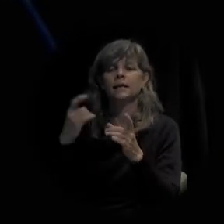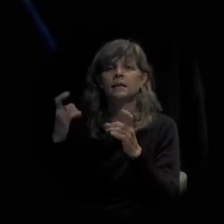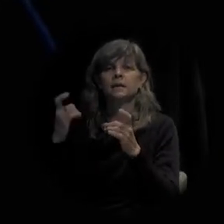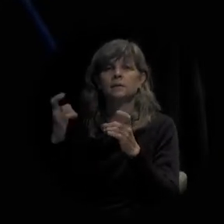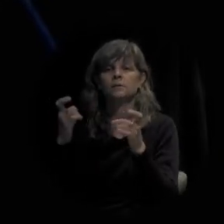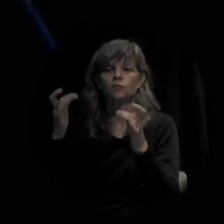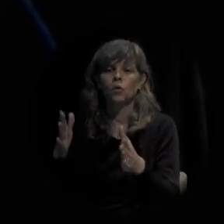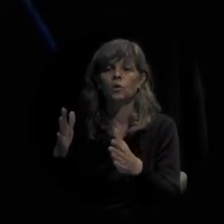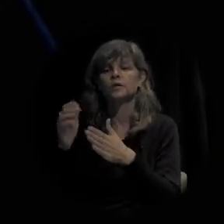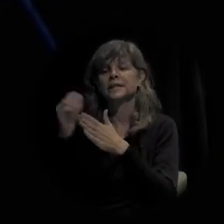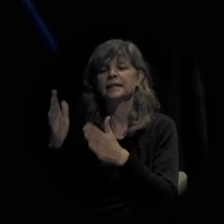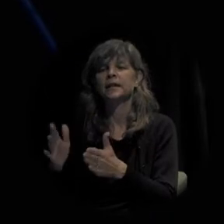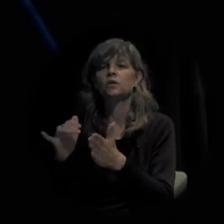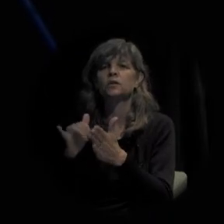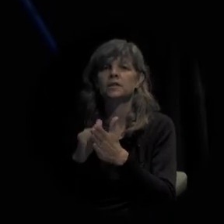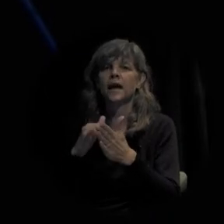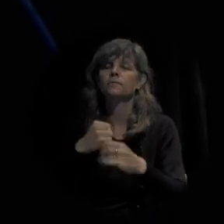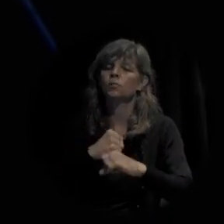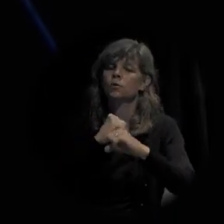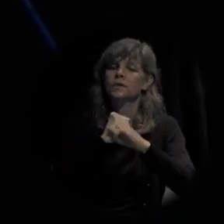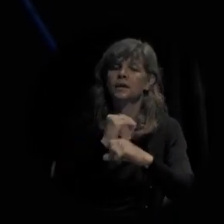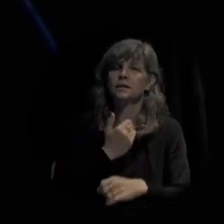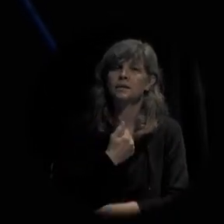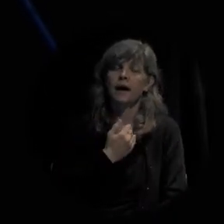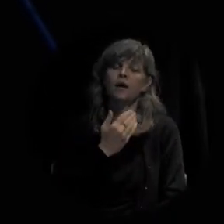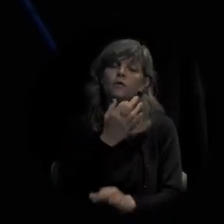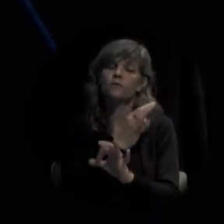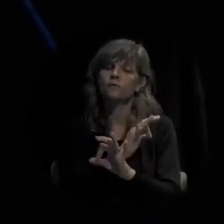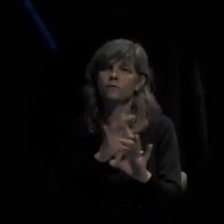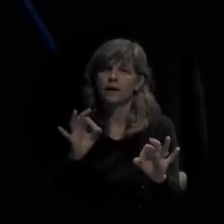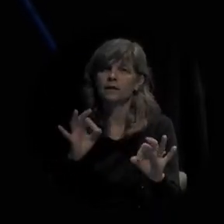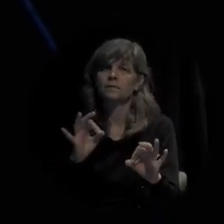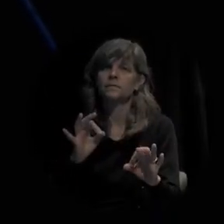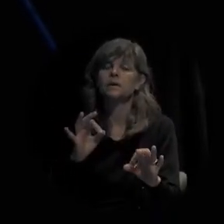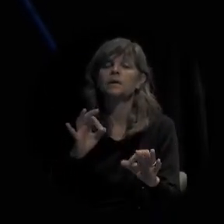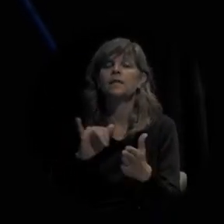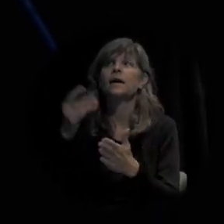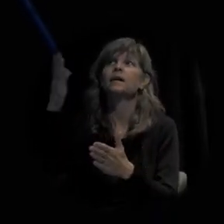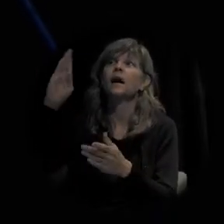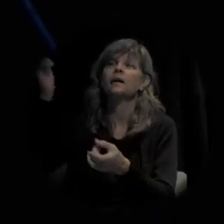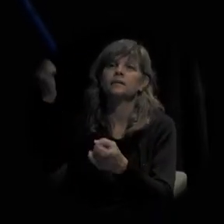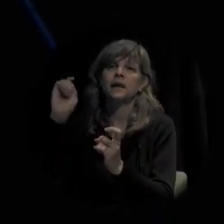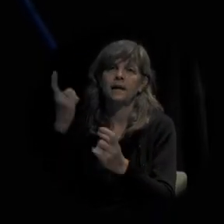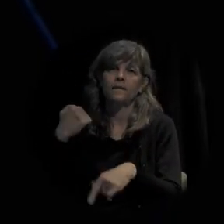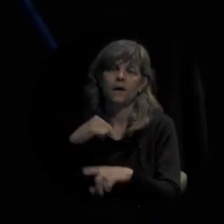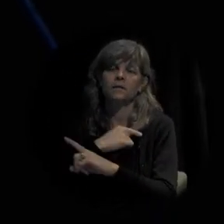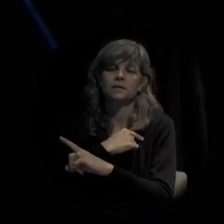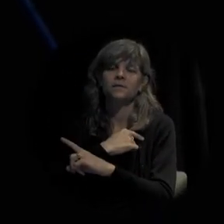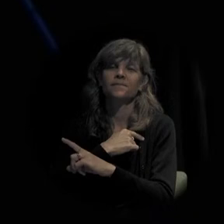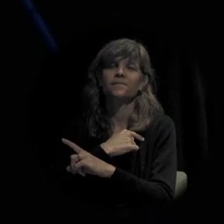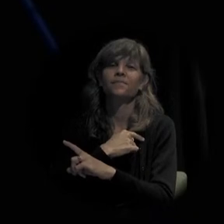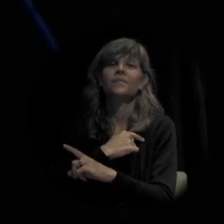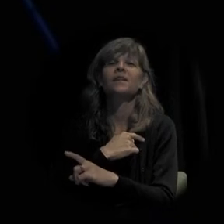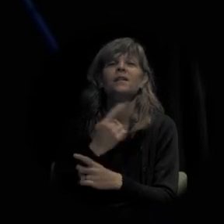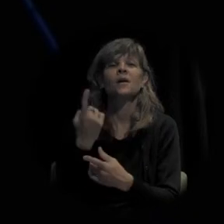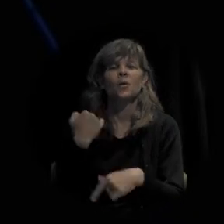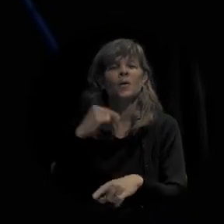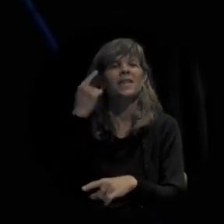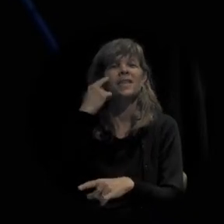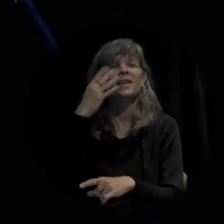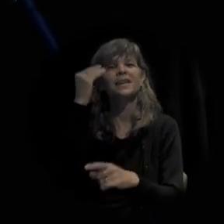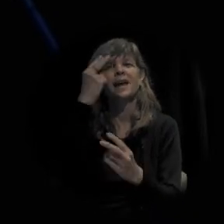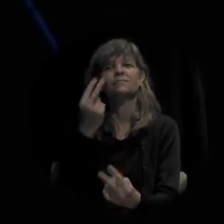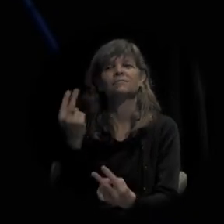a government that protected our freedom, not bestowed freedom upon us. And so as we think on that and we